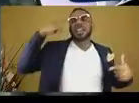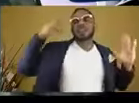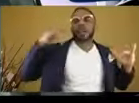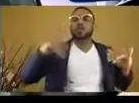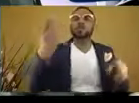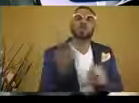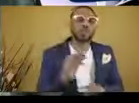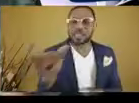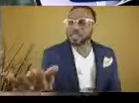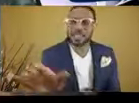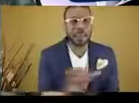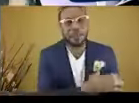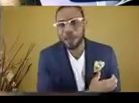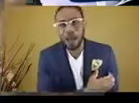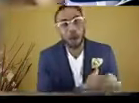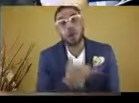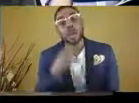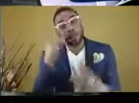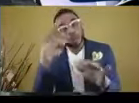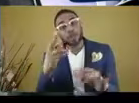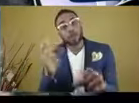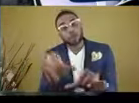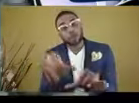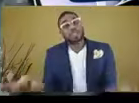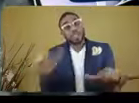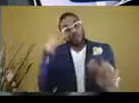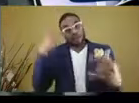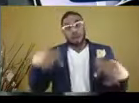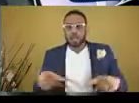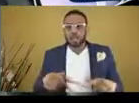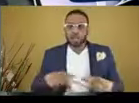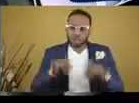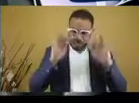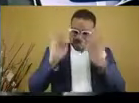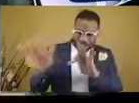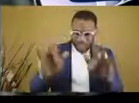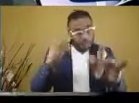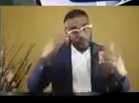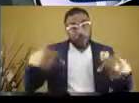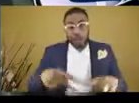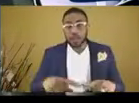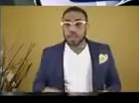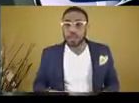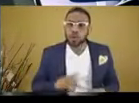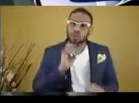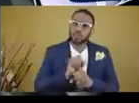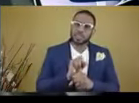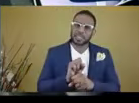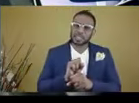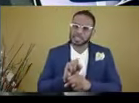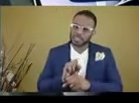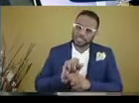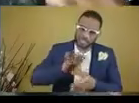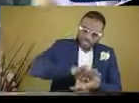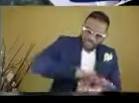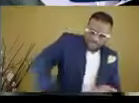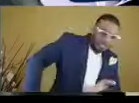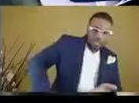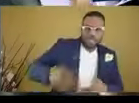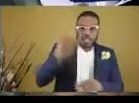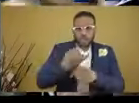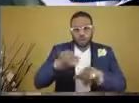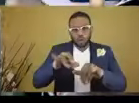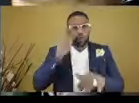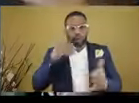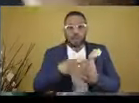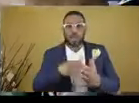that power, right? We expect you to do the same for us, to clear the field for us, to really stamp out institutional racism, to speak to